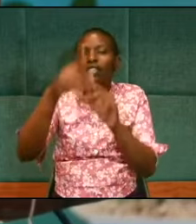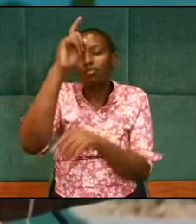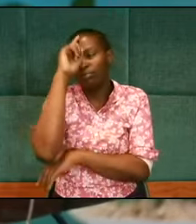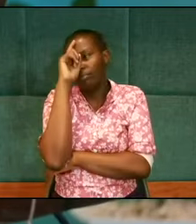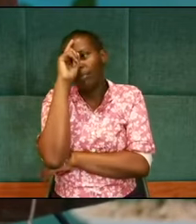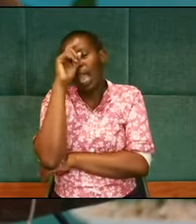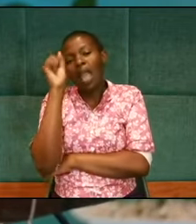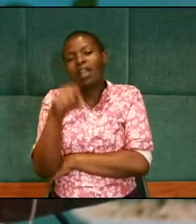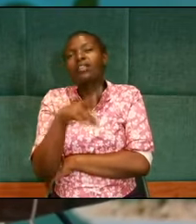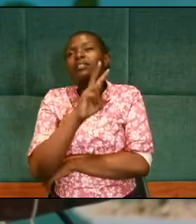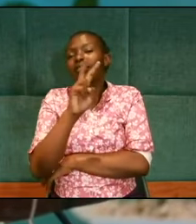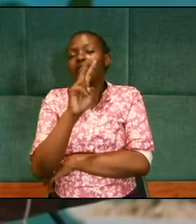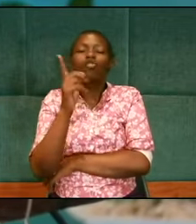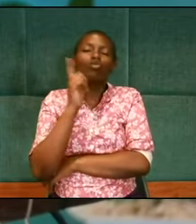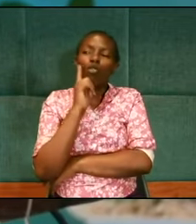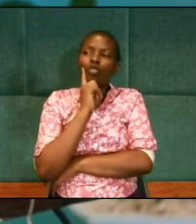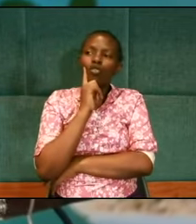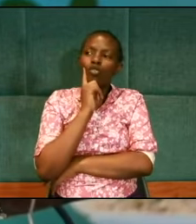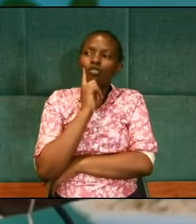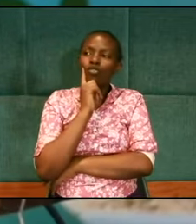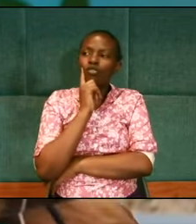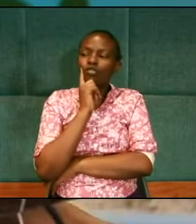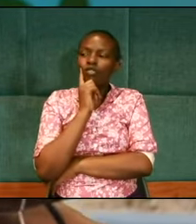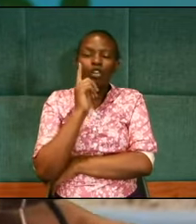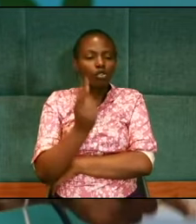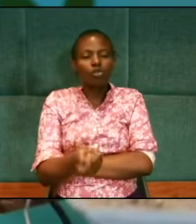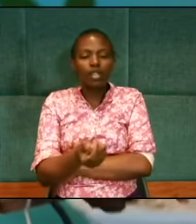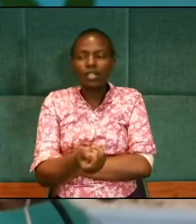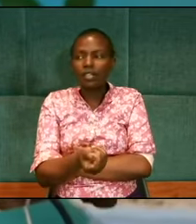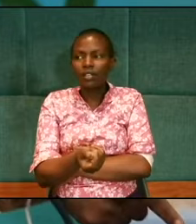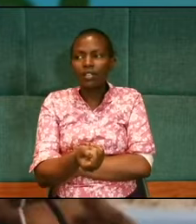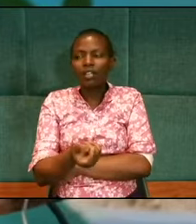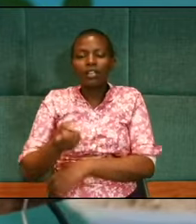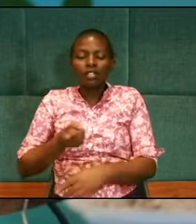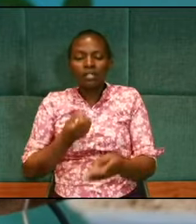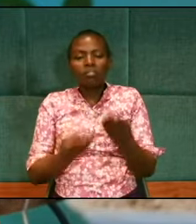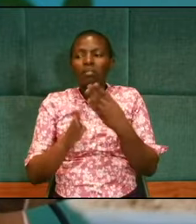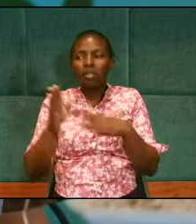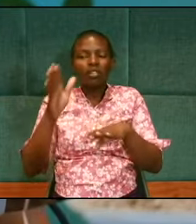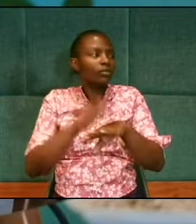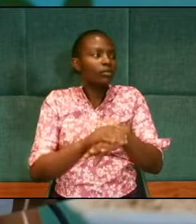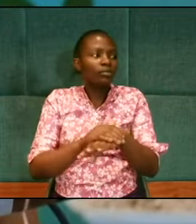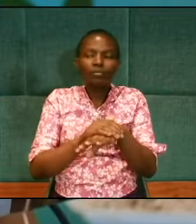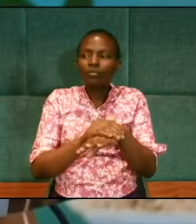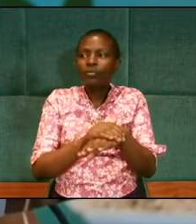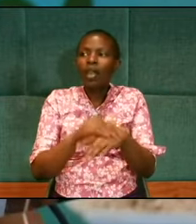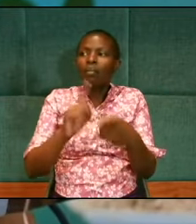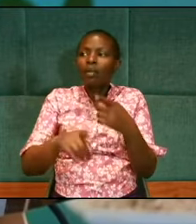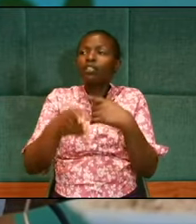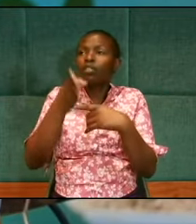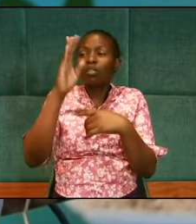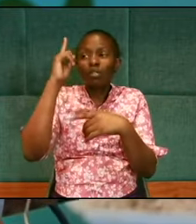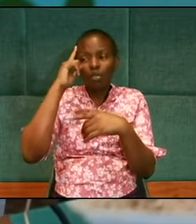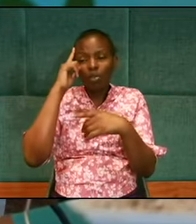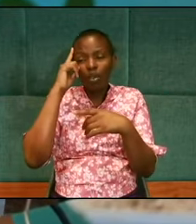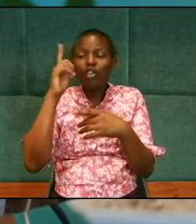see tomorrow. So in his wisdom, today she may be good. But God, knowing tomorrow,